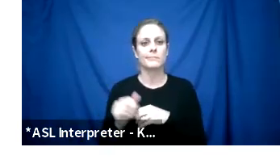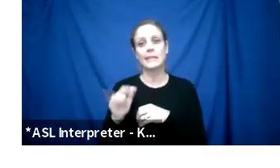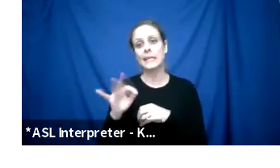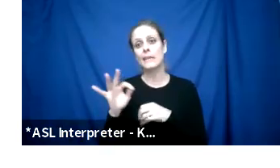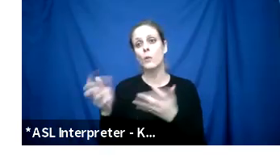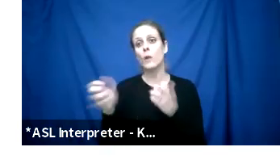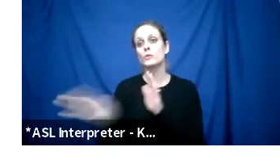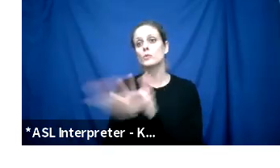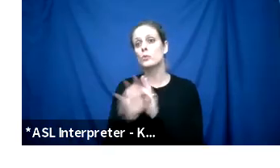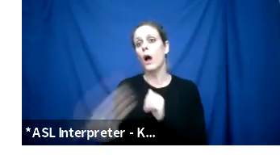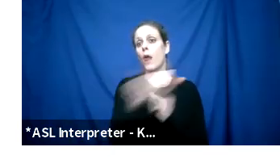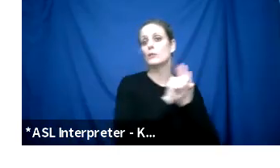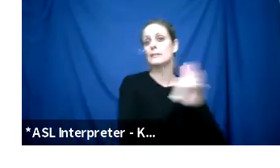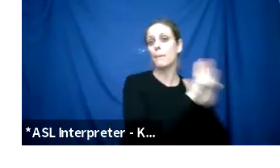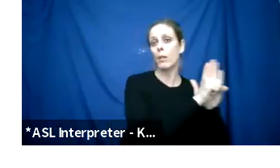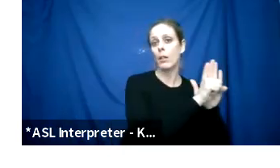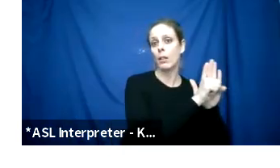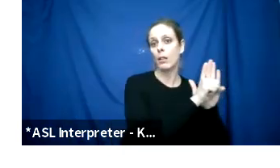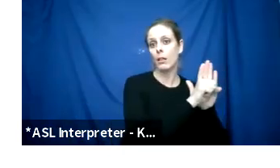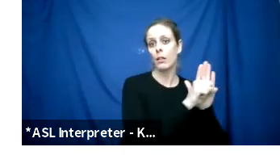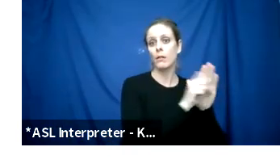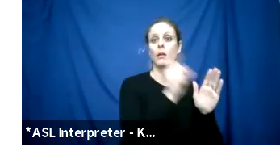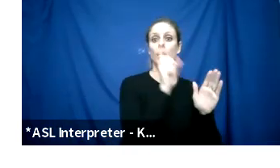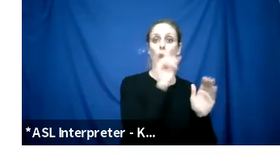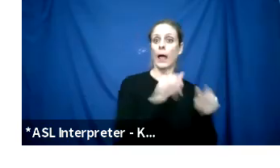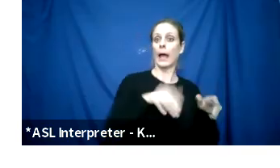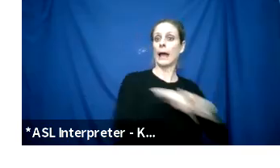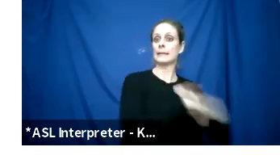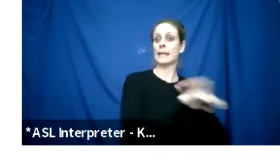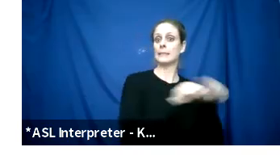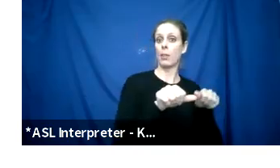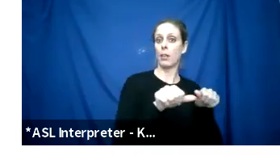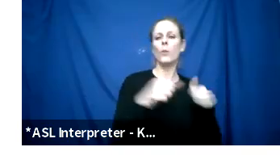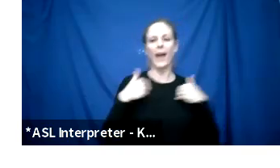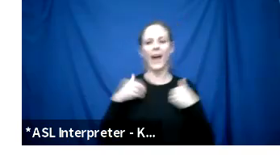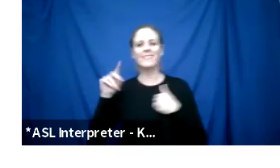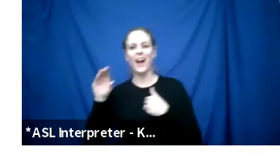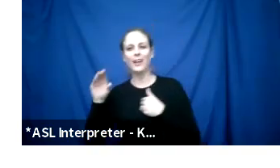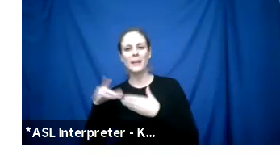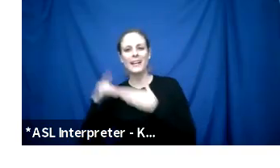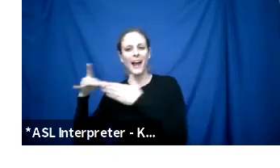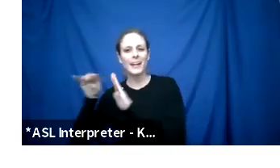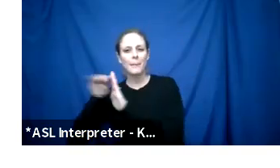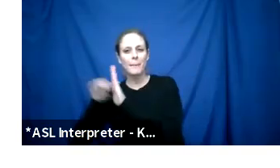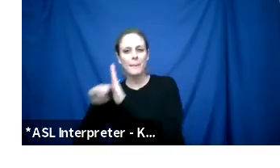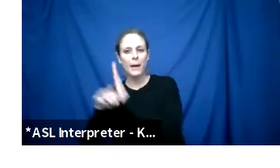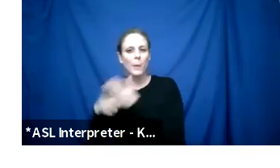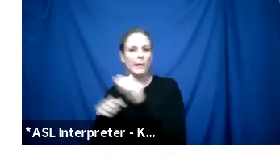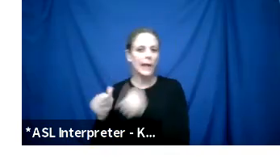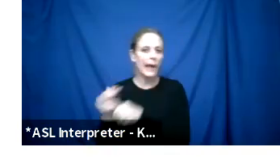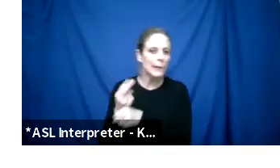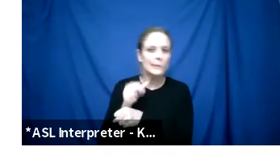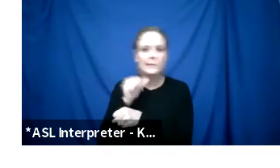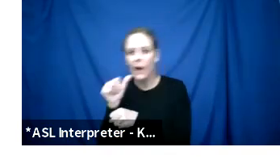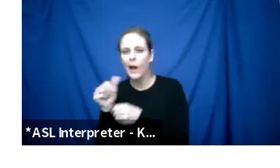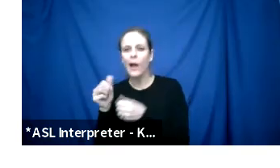symbol of accessibility, um, we have a good guidance document about that. It's really making sure that people can